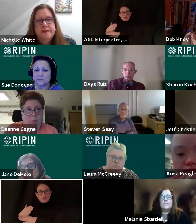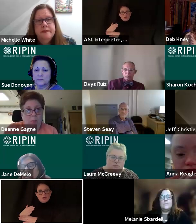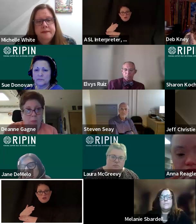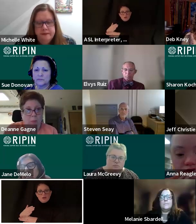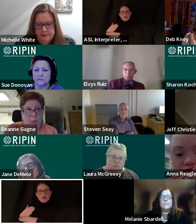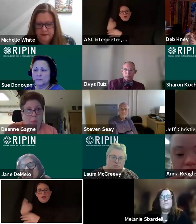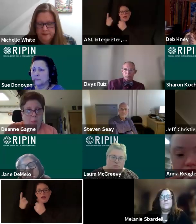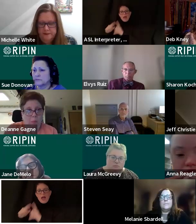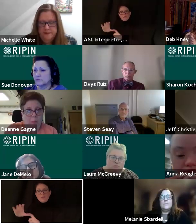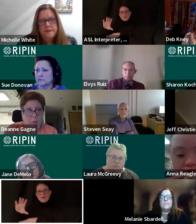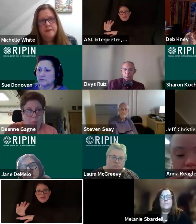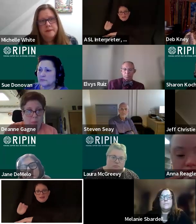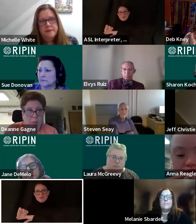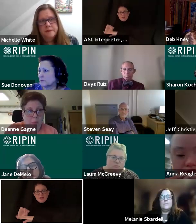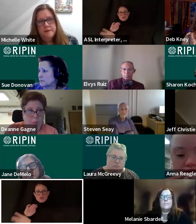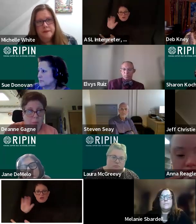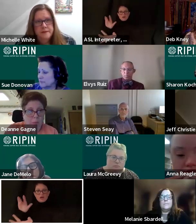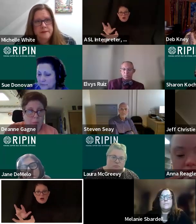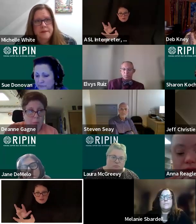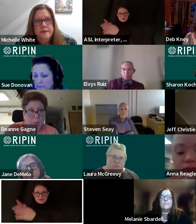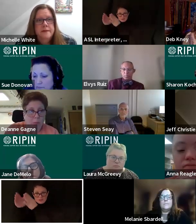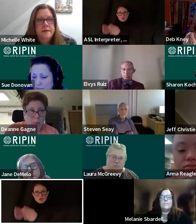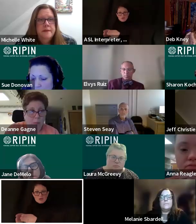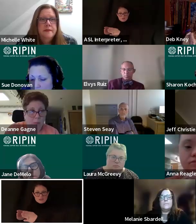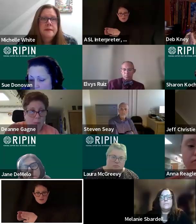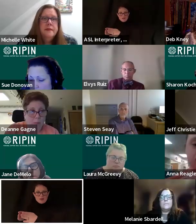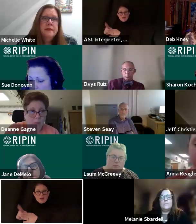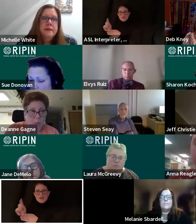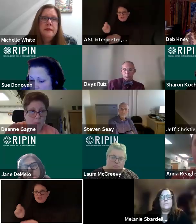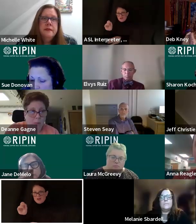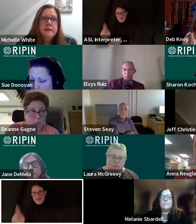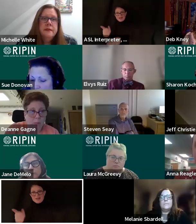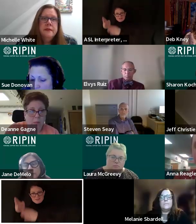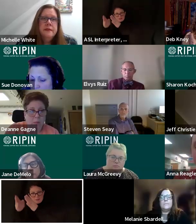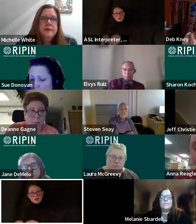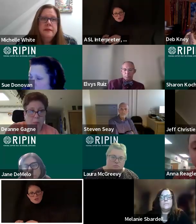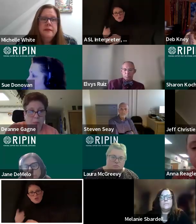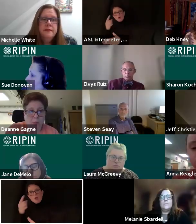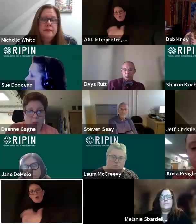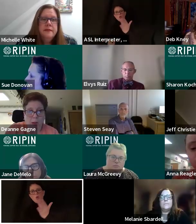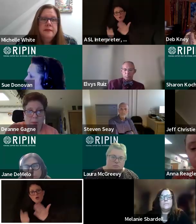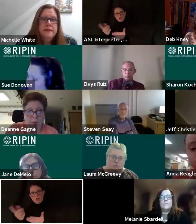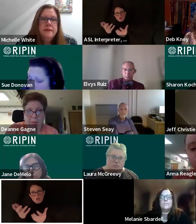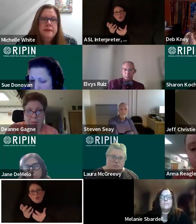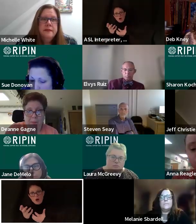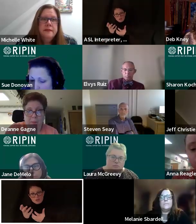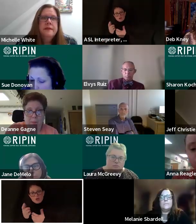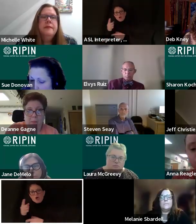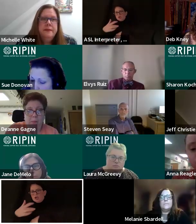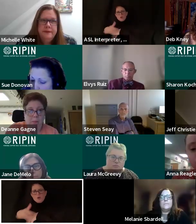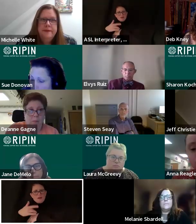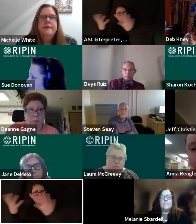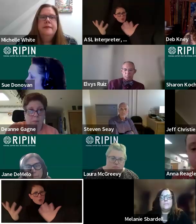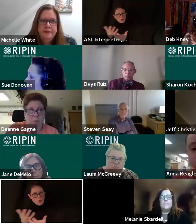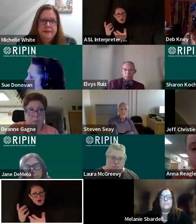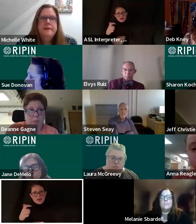the case manager is reaching out to someone, they should be asking them, when are you available?